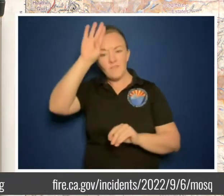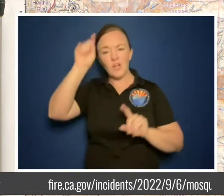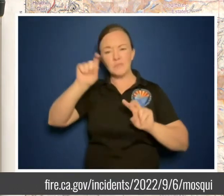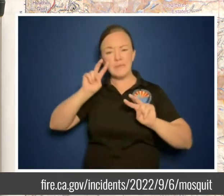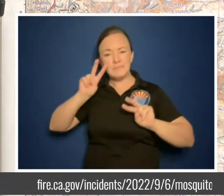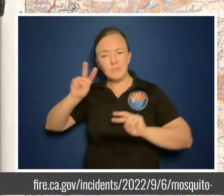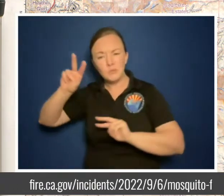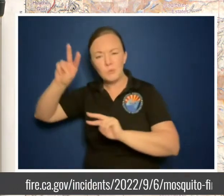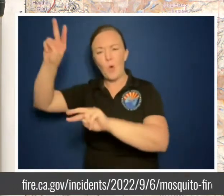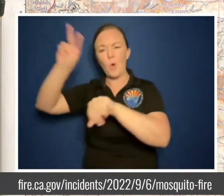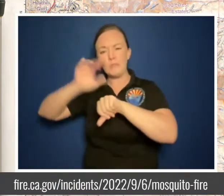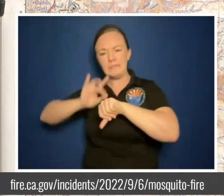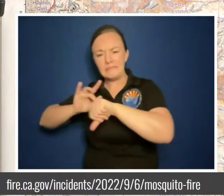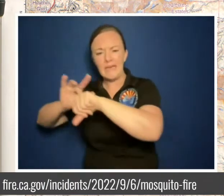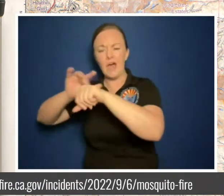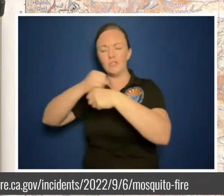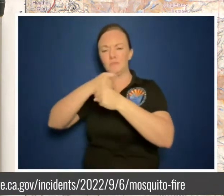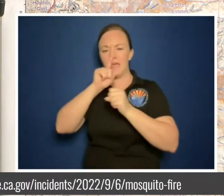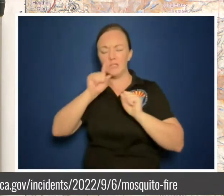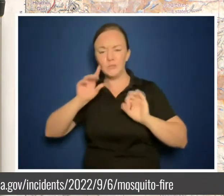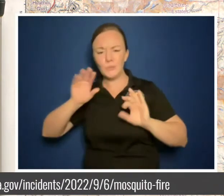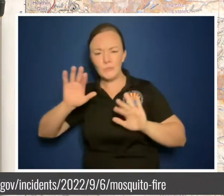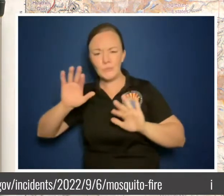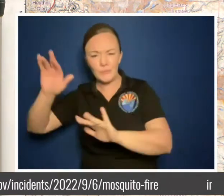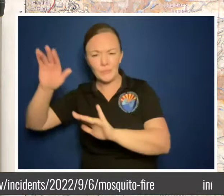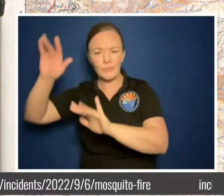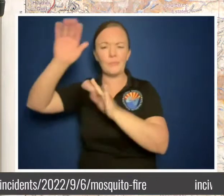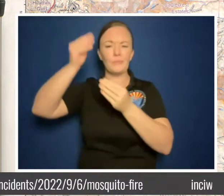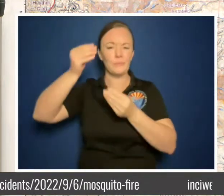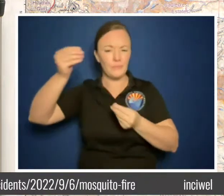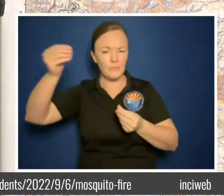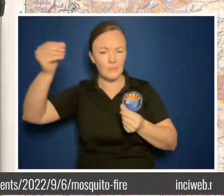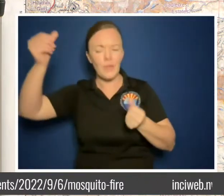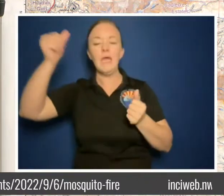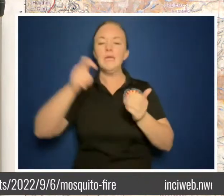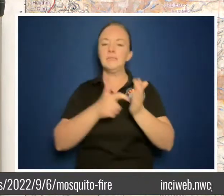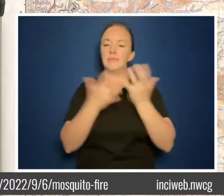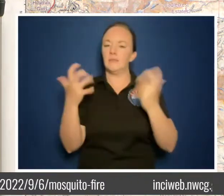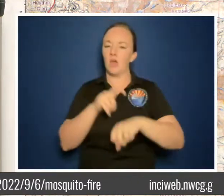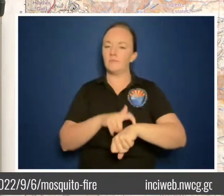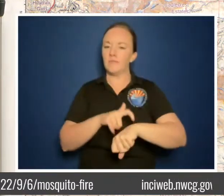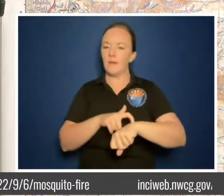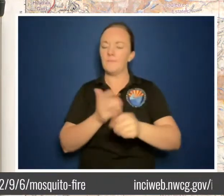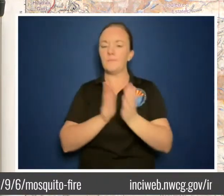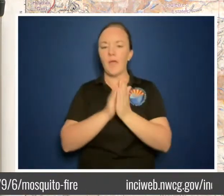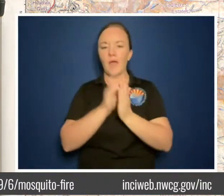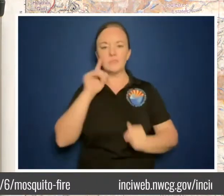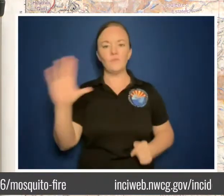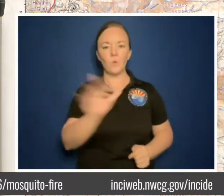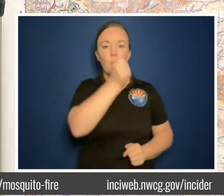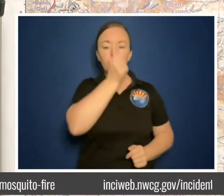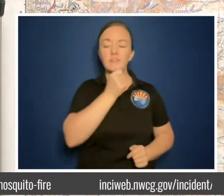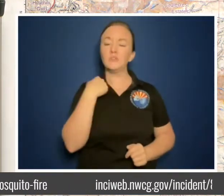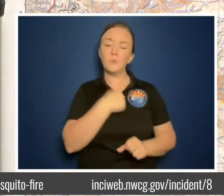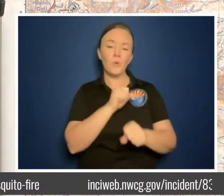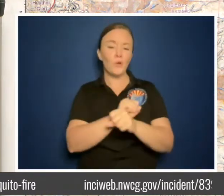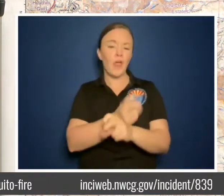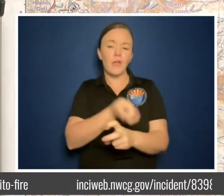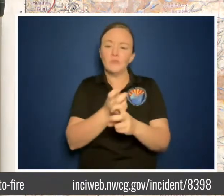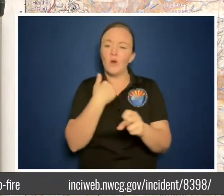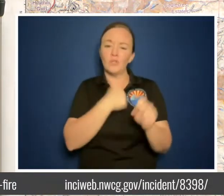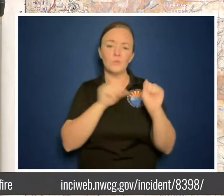day, it still takes a lot of time. So I ask you for your patience as we continue to work as diligently as we can to make that